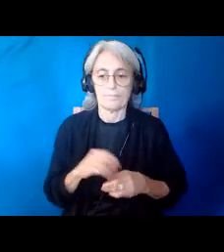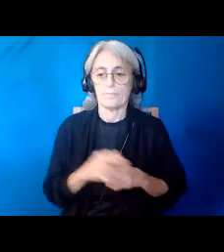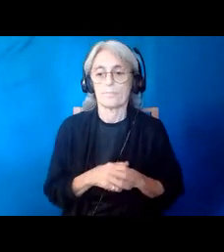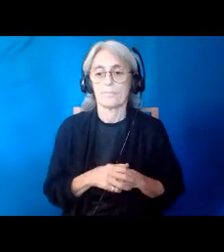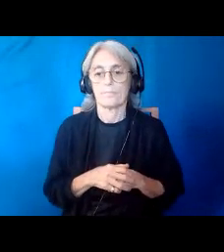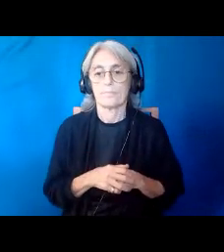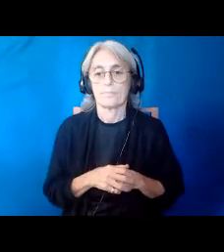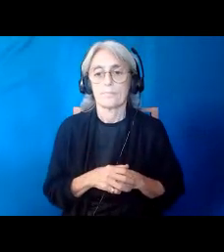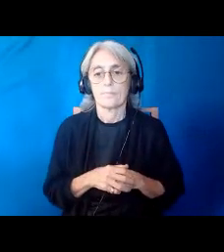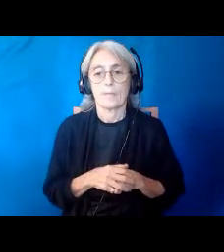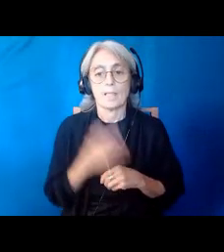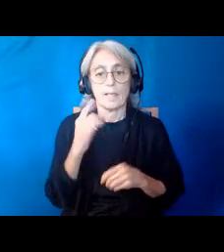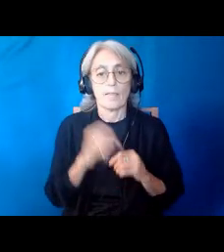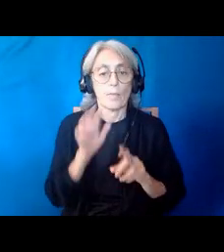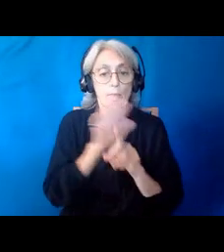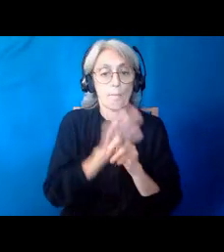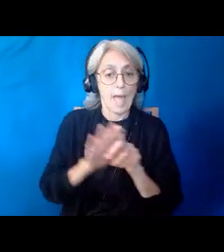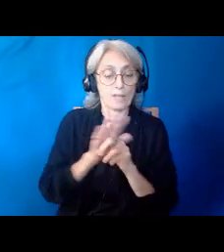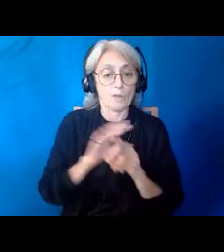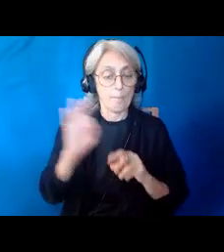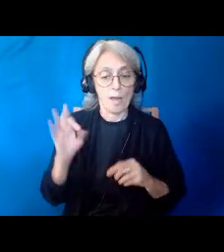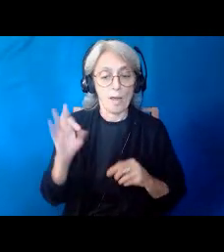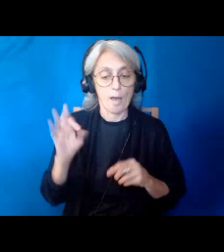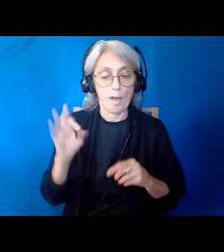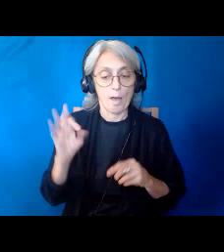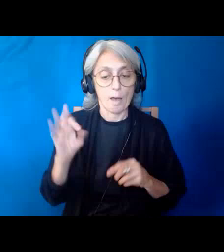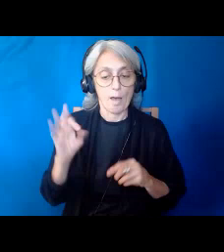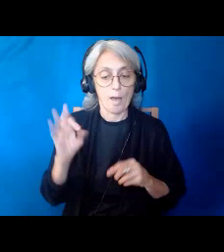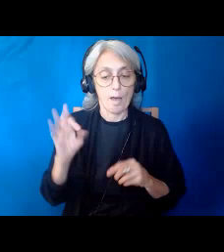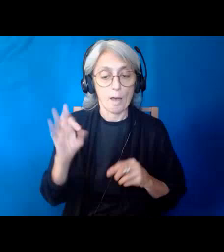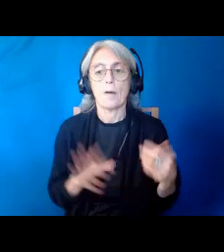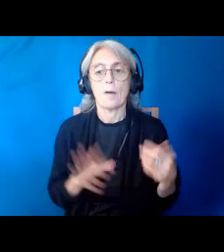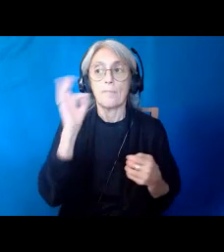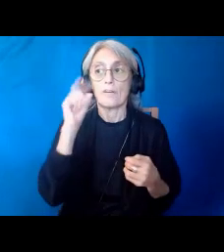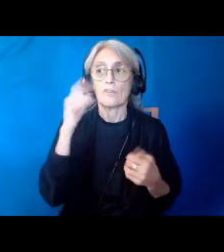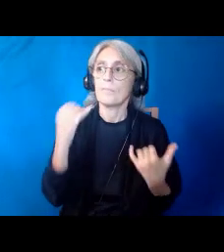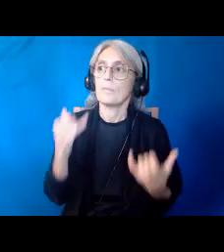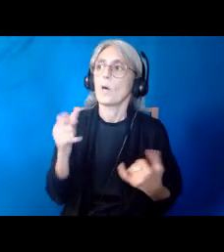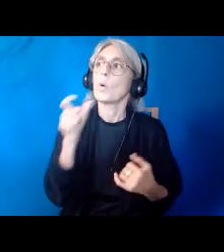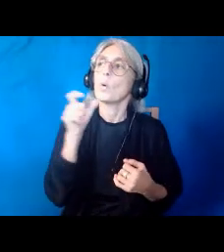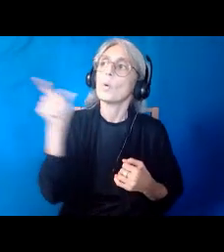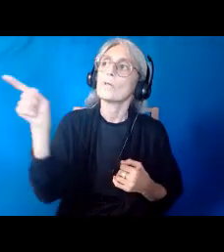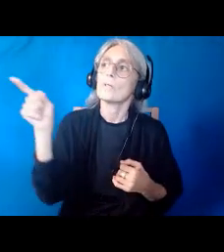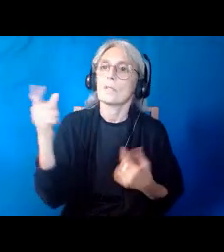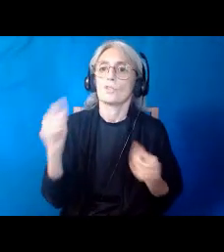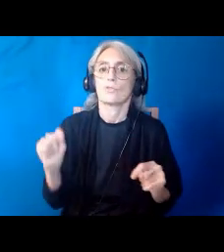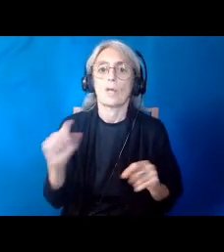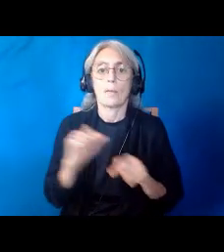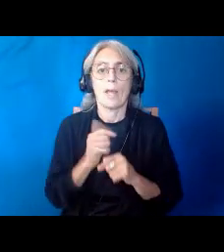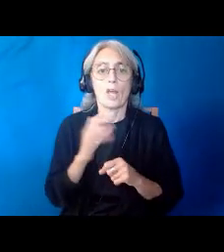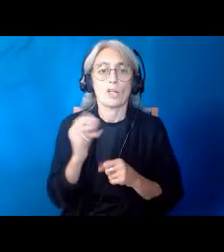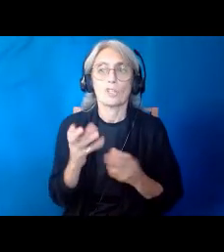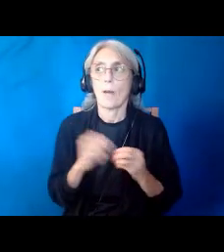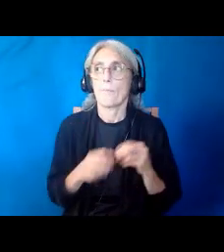backdrop of we have a federal government at the moment who is actively trying to make our jobs more